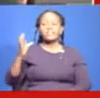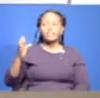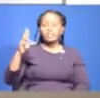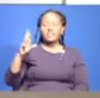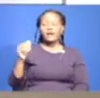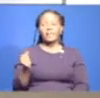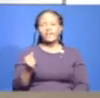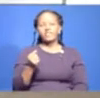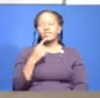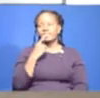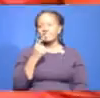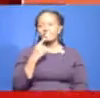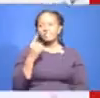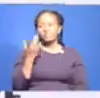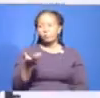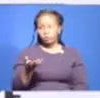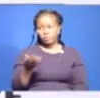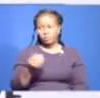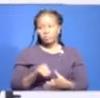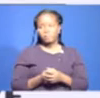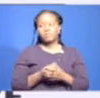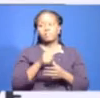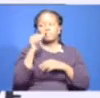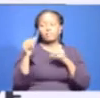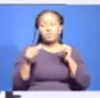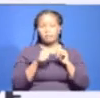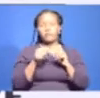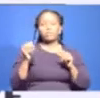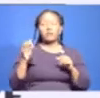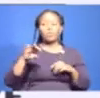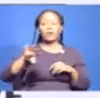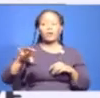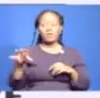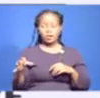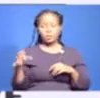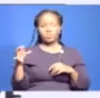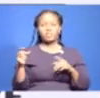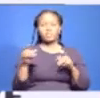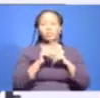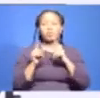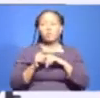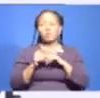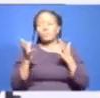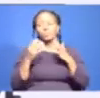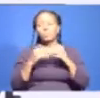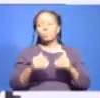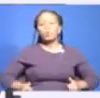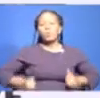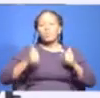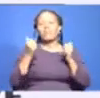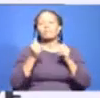thing about our counties and the life expectancy.